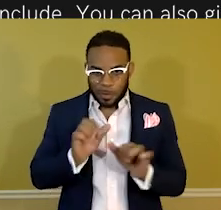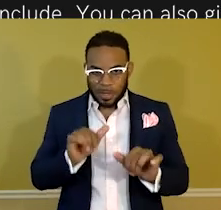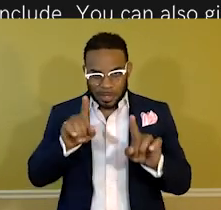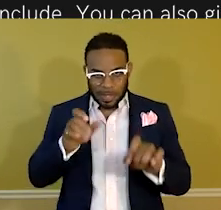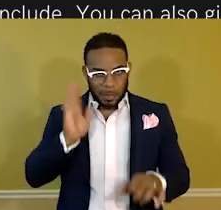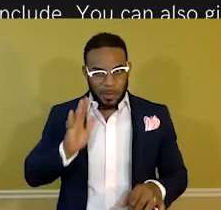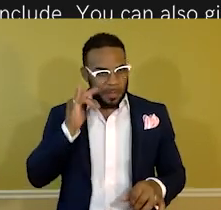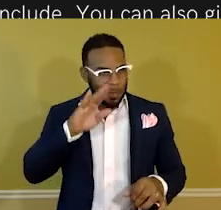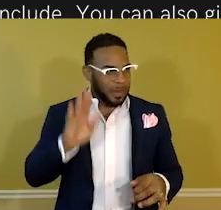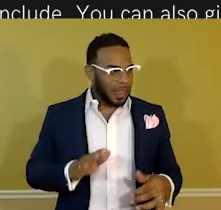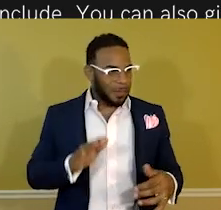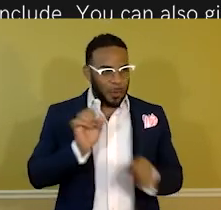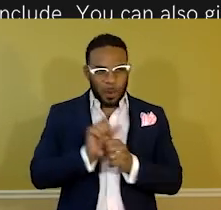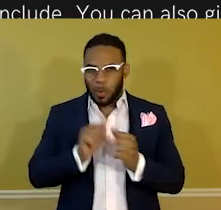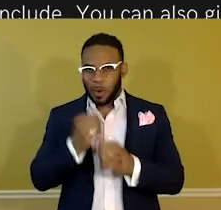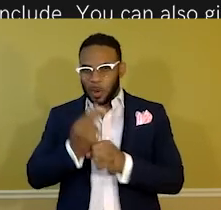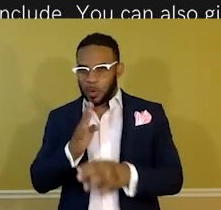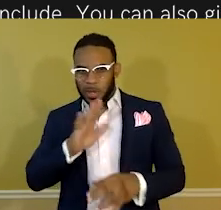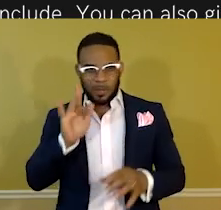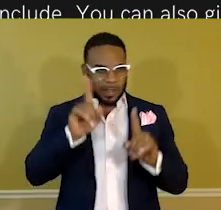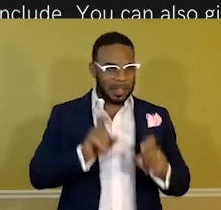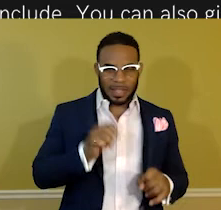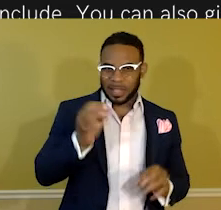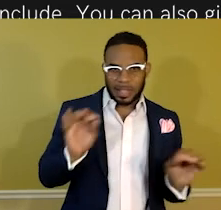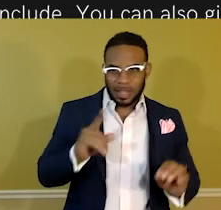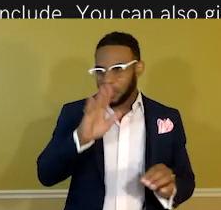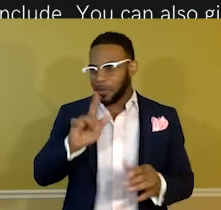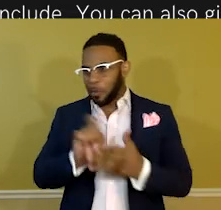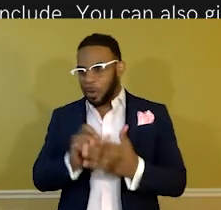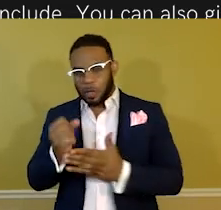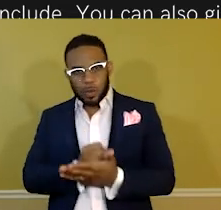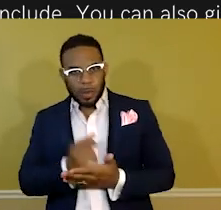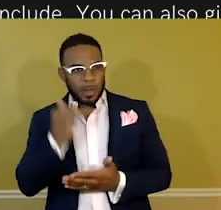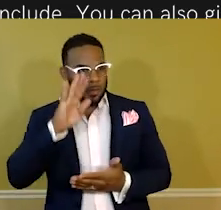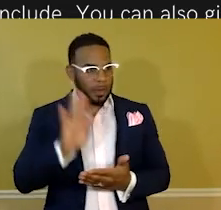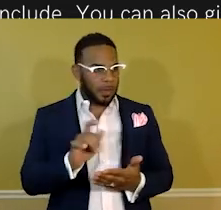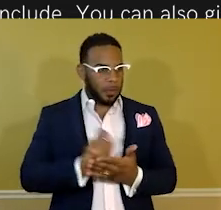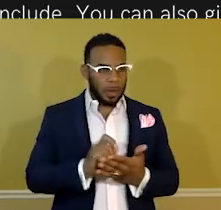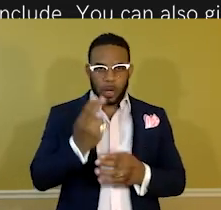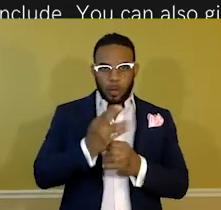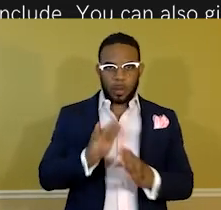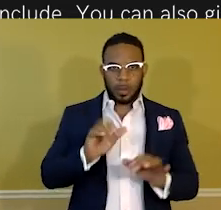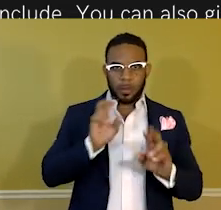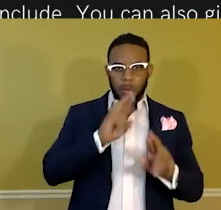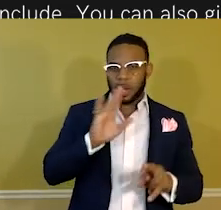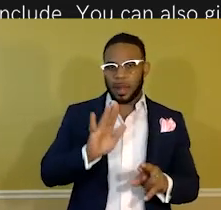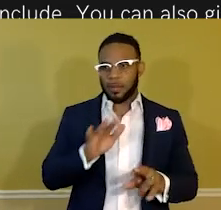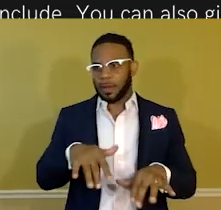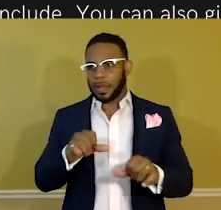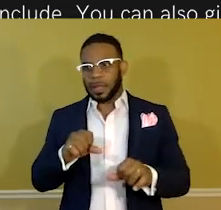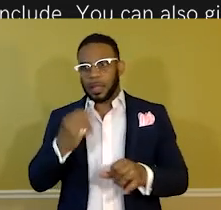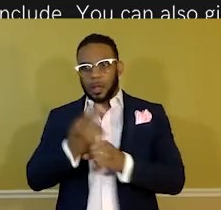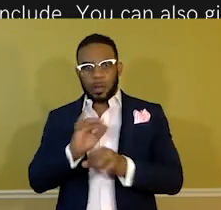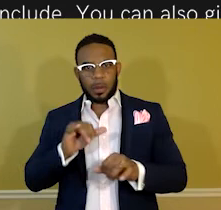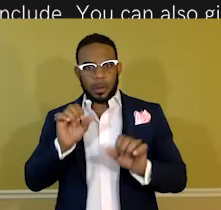before, if you've never worked with users, if you've never tested anything, if you've never written a script, if you've never written usability report, if you've never taken a